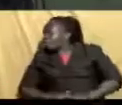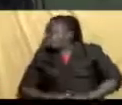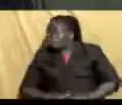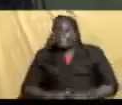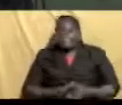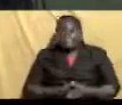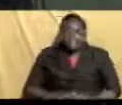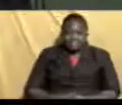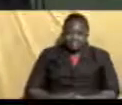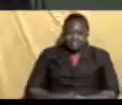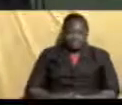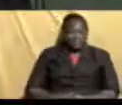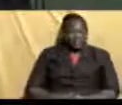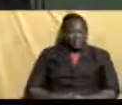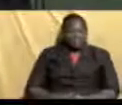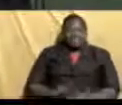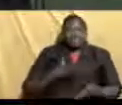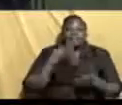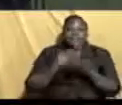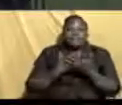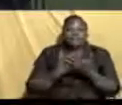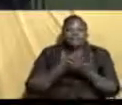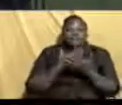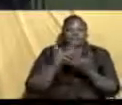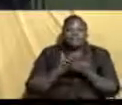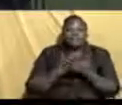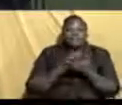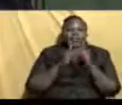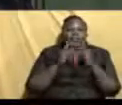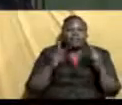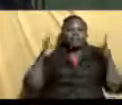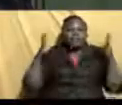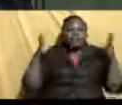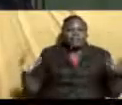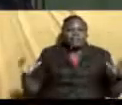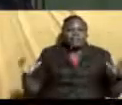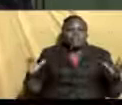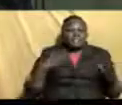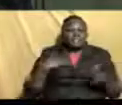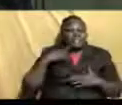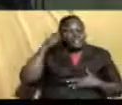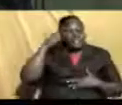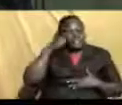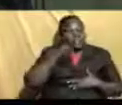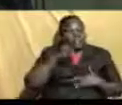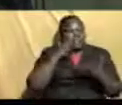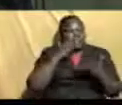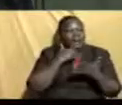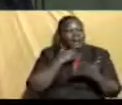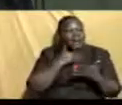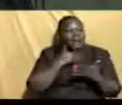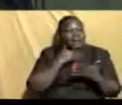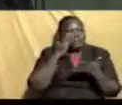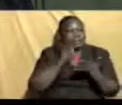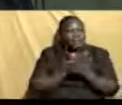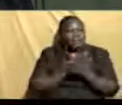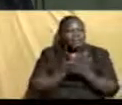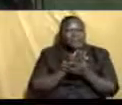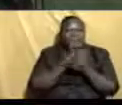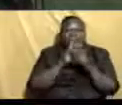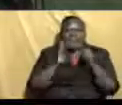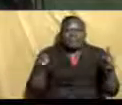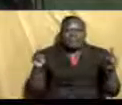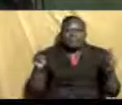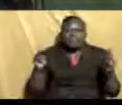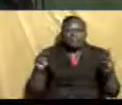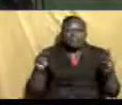Thank you very much, Dr. I think you have put your arguments very powerfully and passionately, and left us with